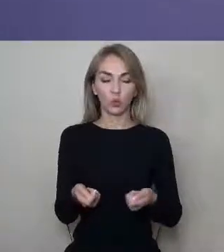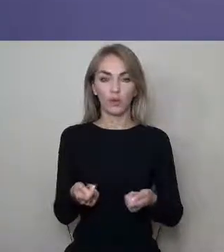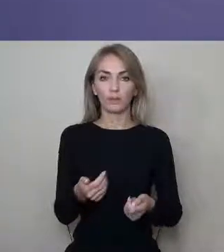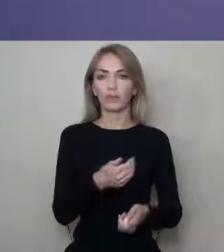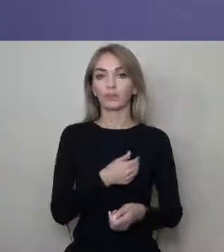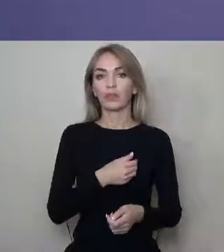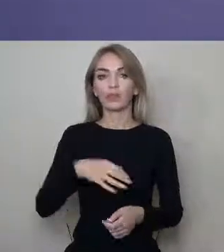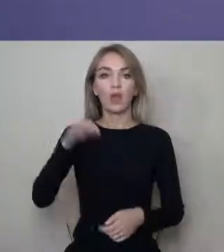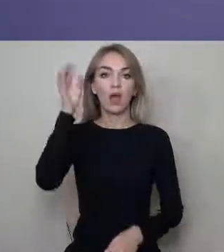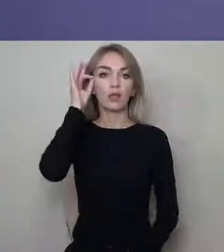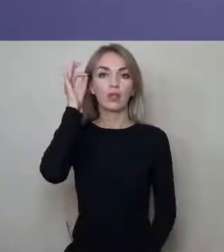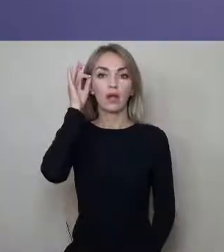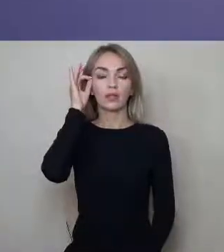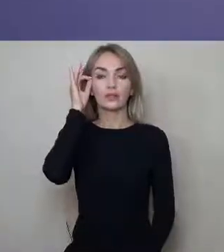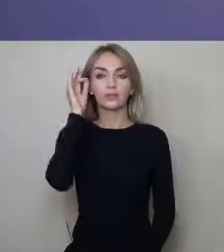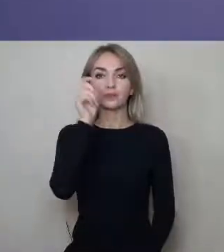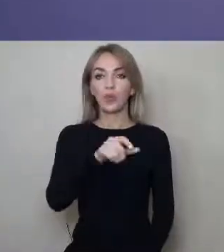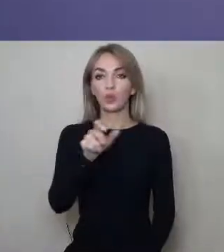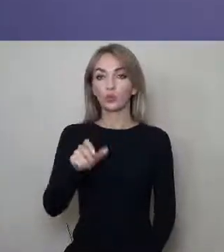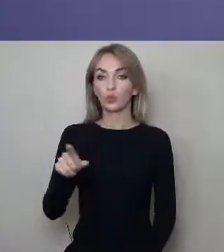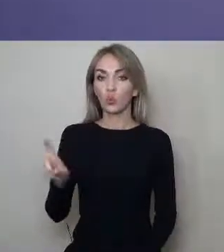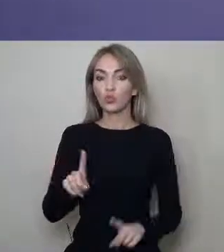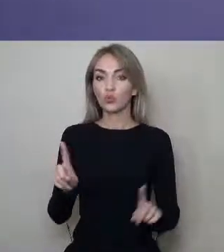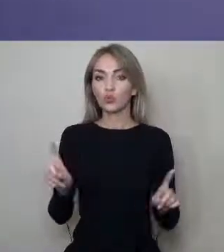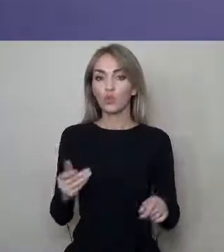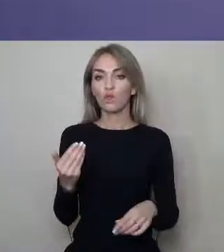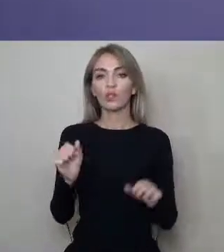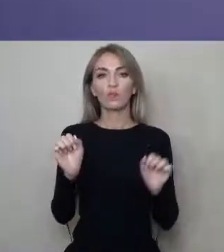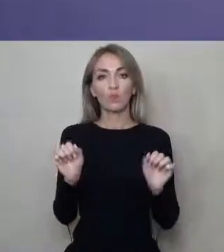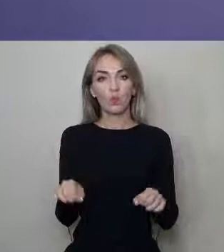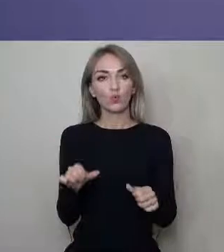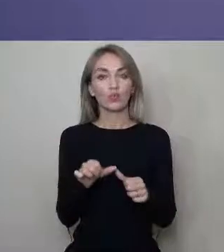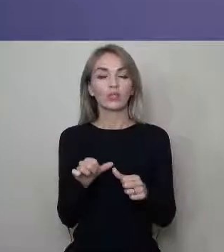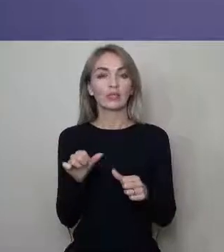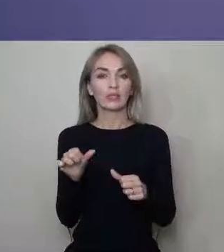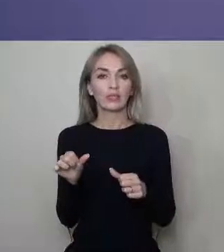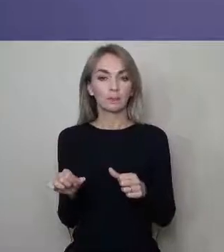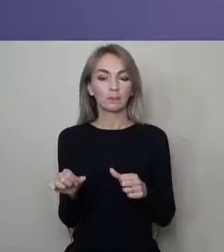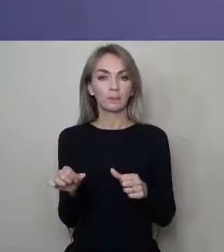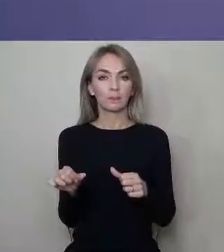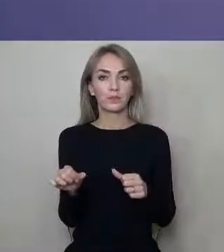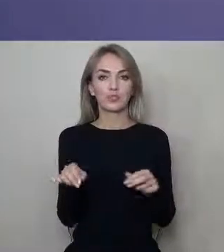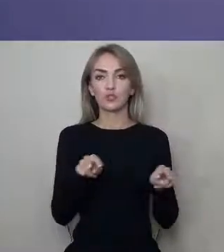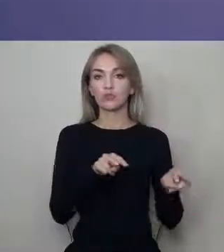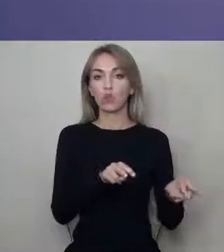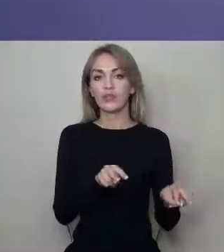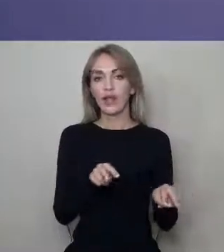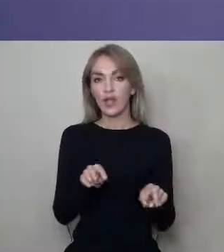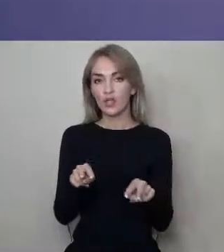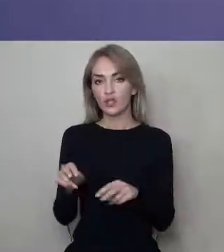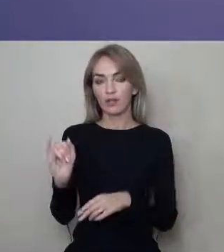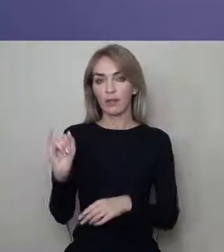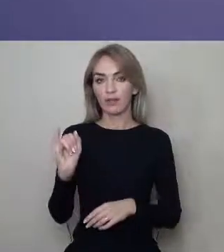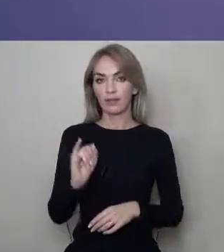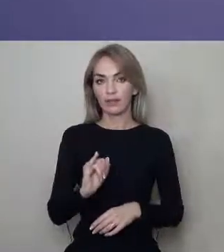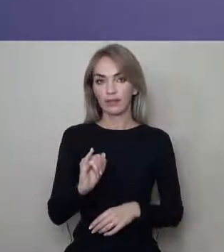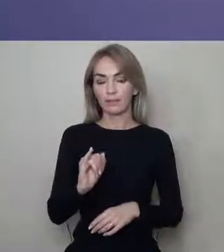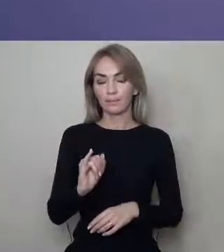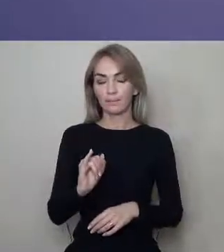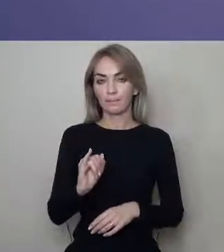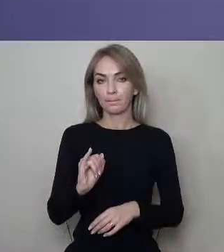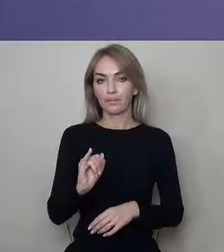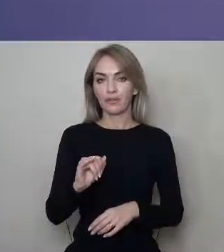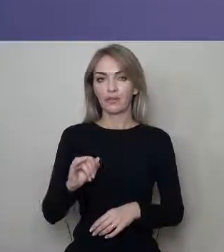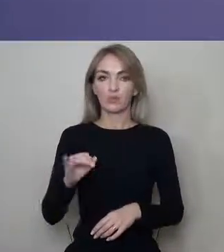to moderate the discussion and be one of the speakers. We have Victoria Glushenko, the member of the C, with us too. Apart from their